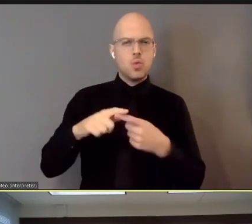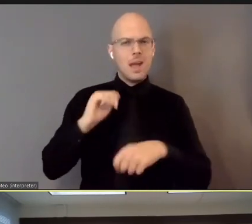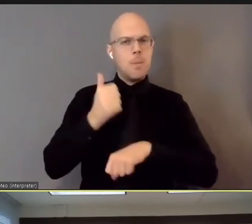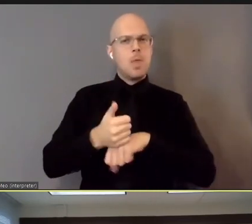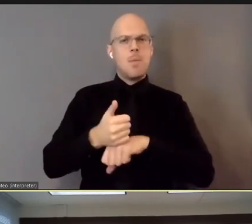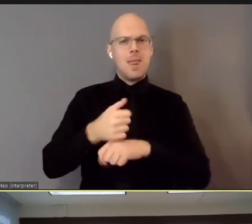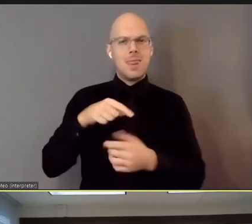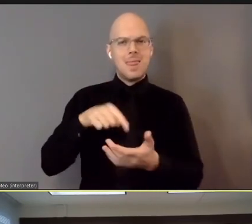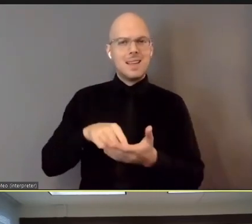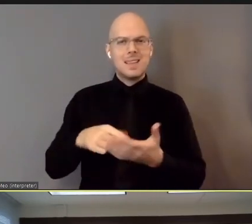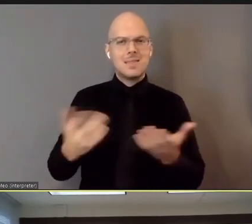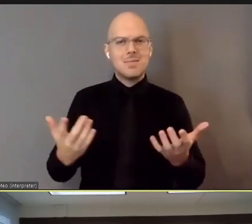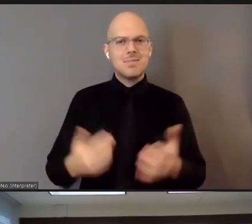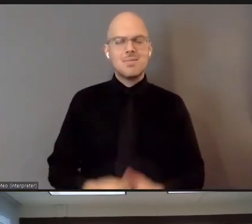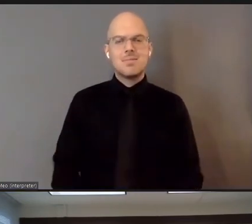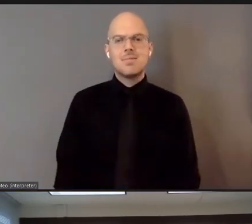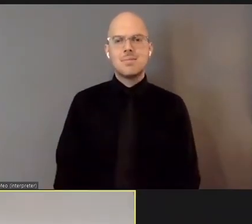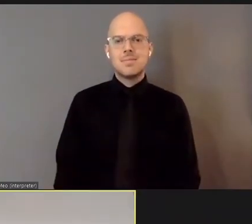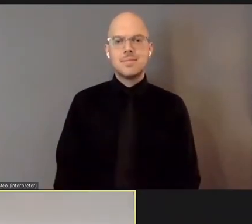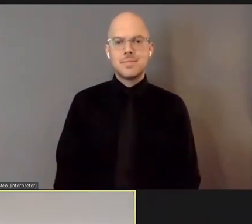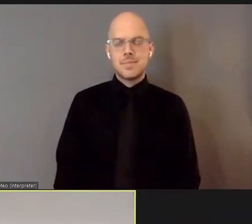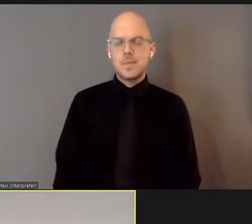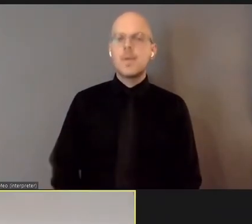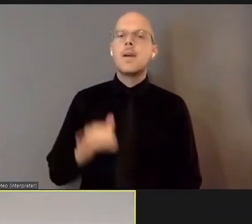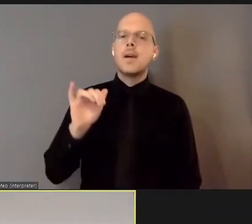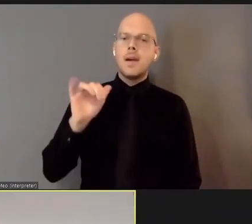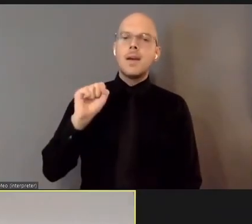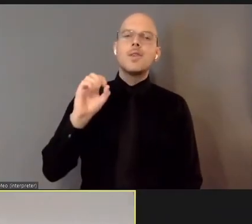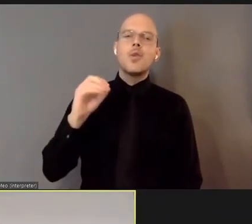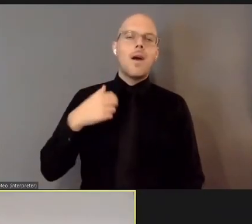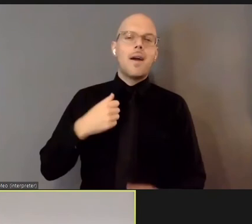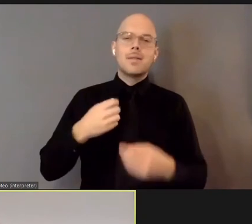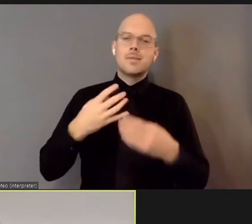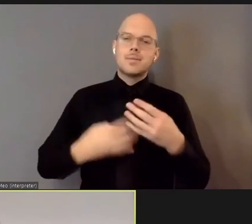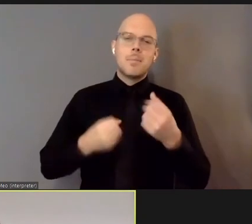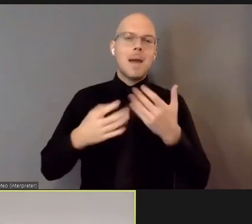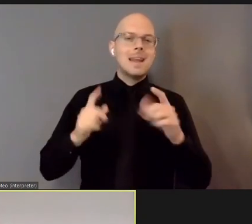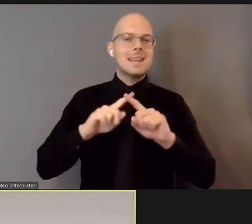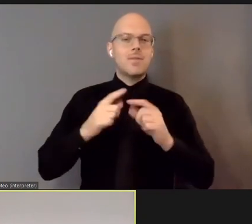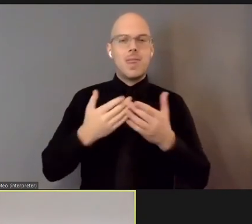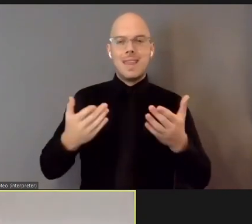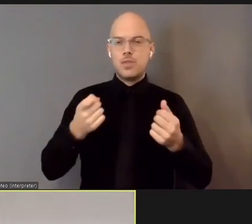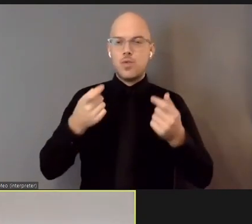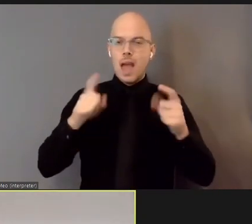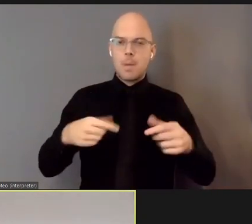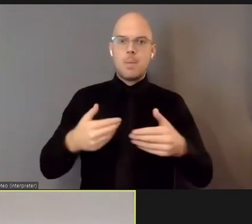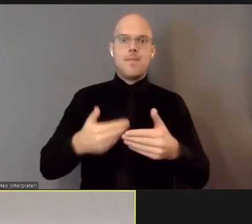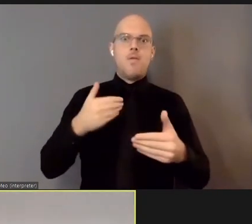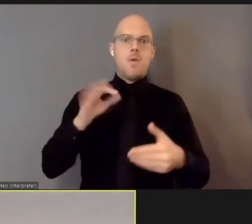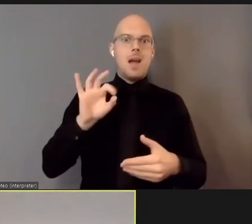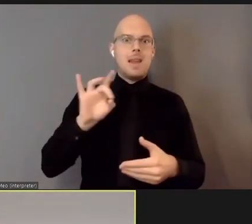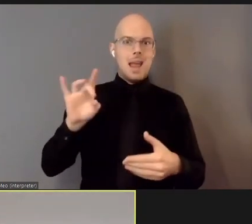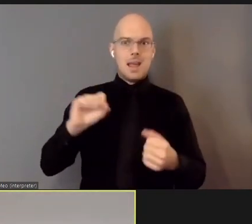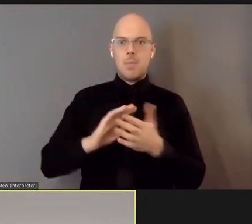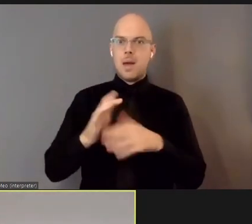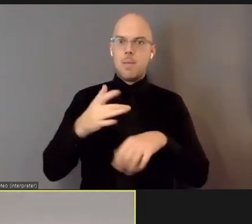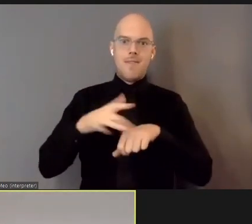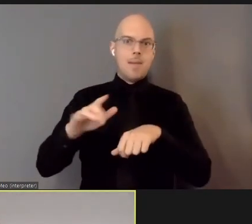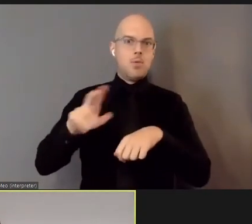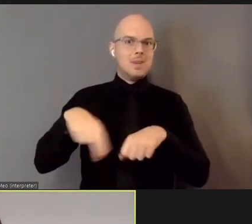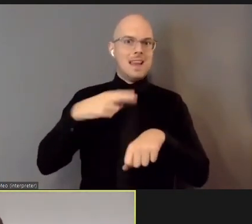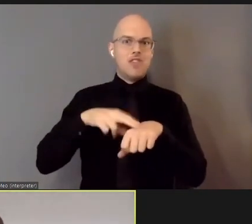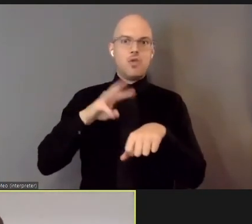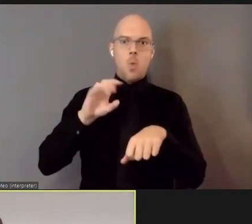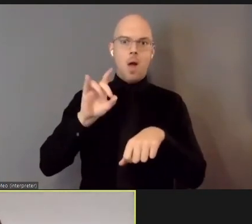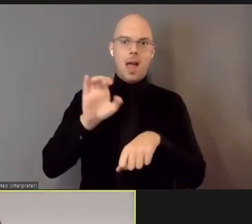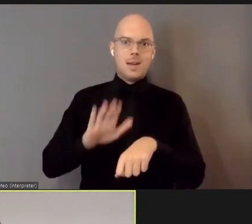this? So there are a number of things that need to be done before 988 can be available nationwide.